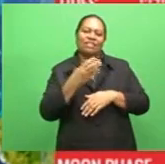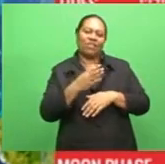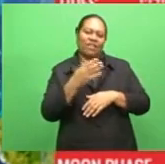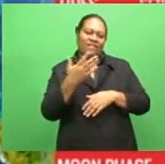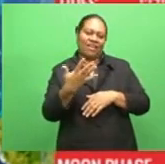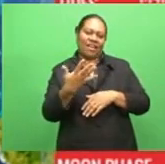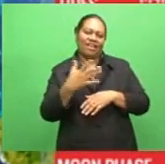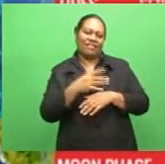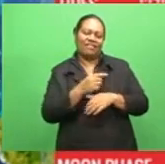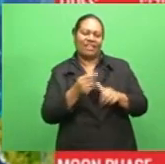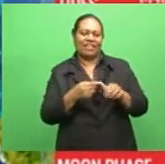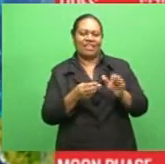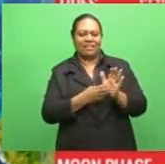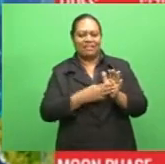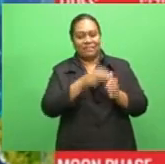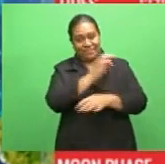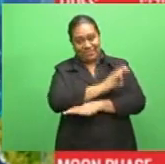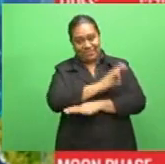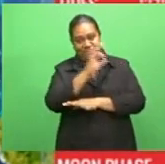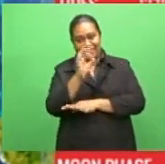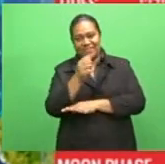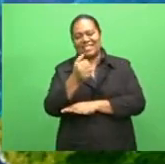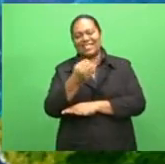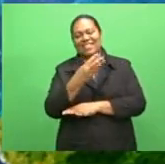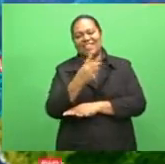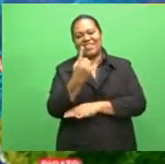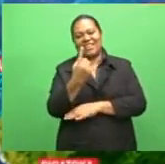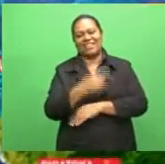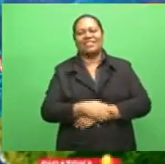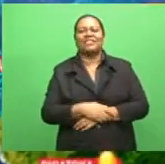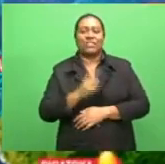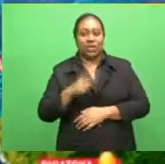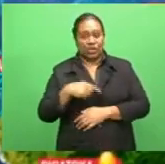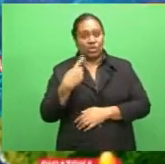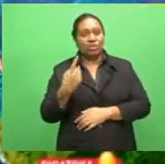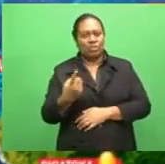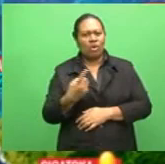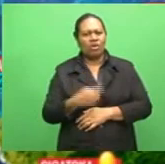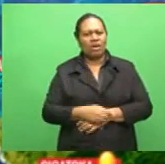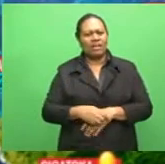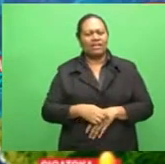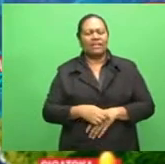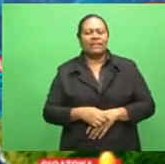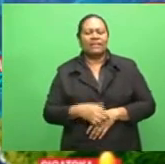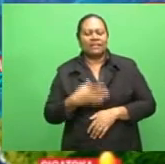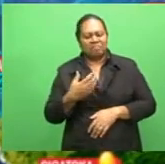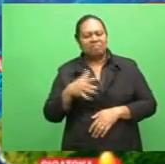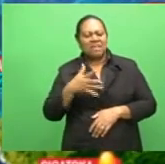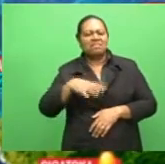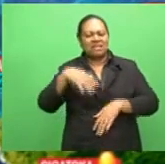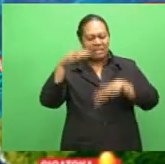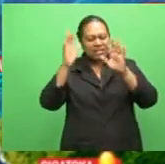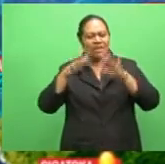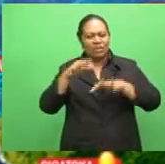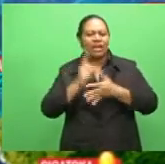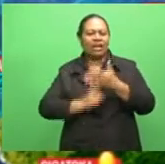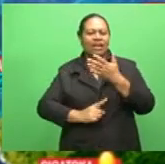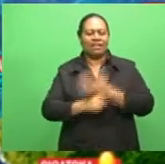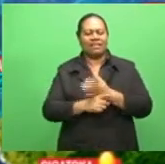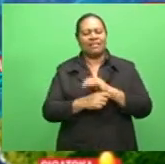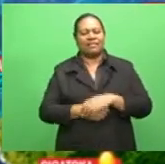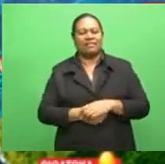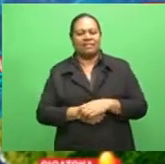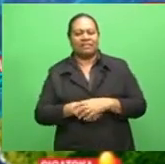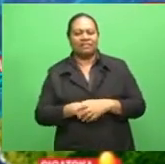a.m. Sunrise at 6:31. For tomorrow, there is likely chance for showers that will pass over the